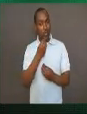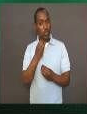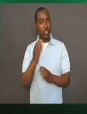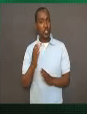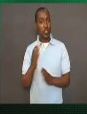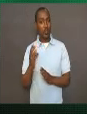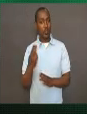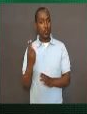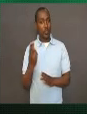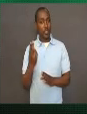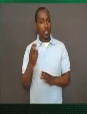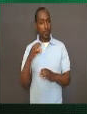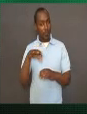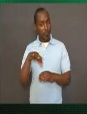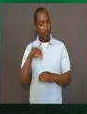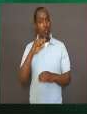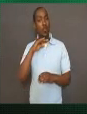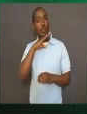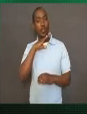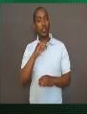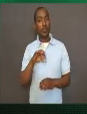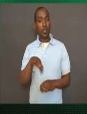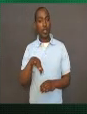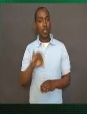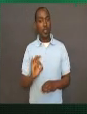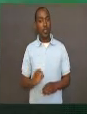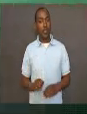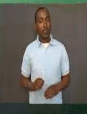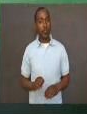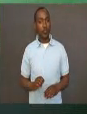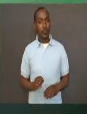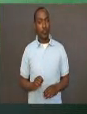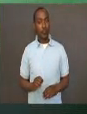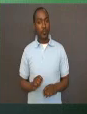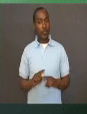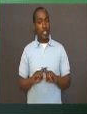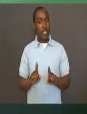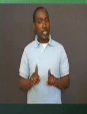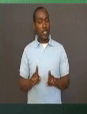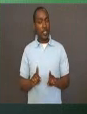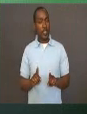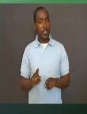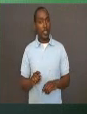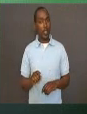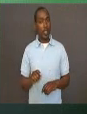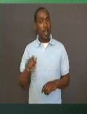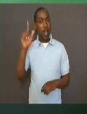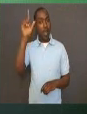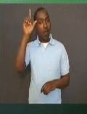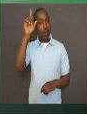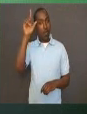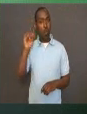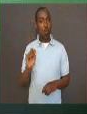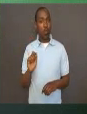milk, yogurt, or bread, would spoil. But until van